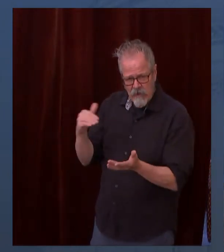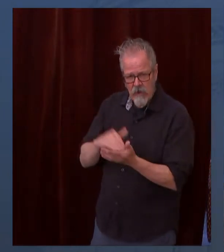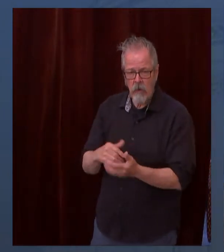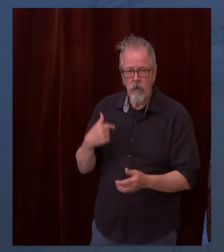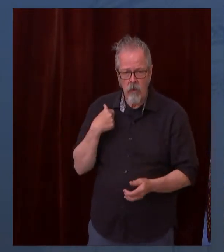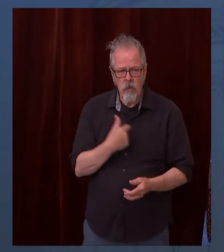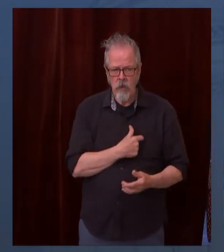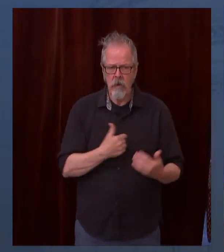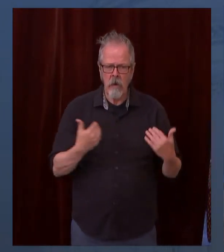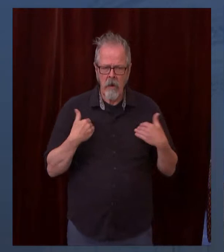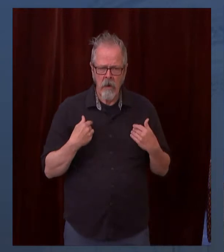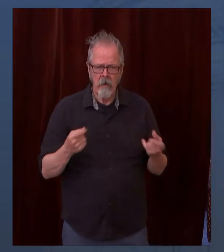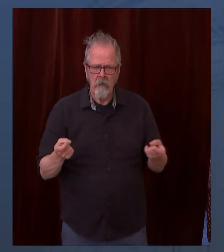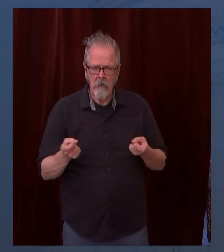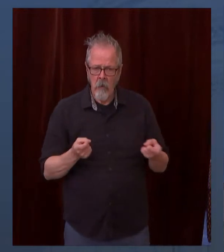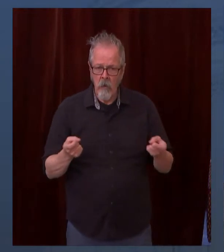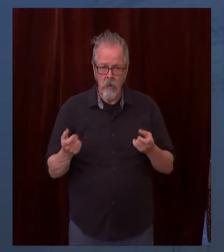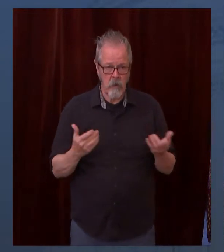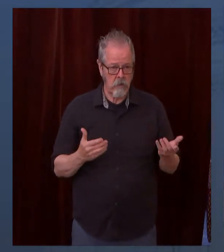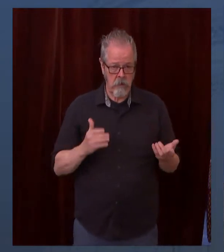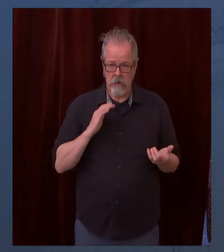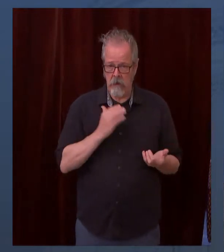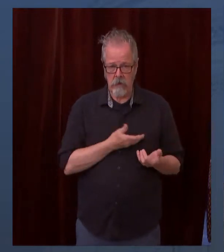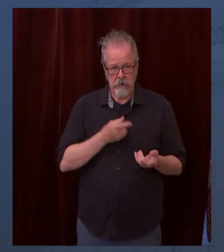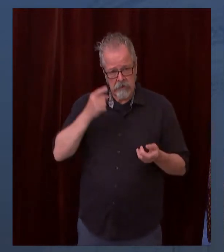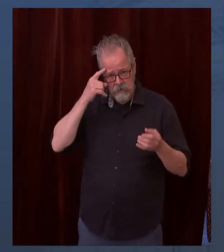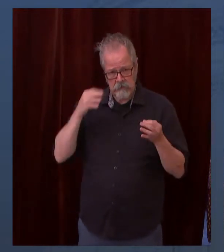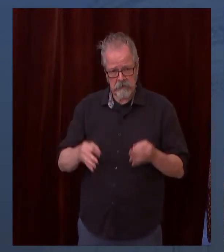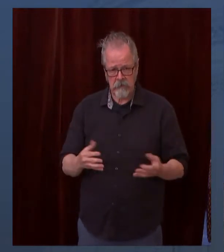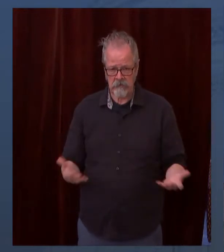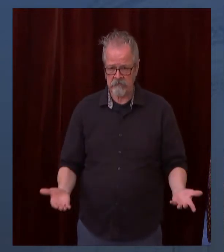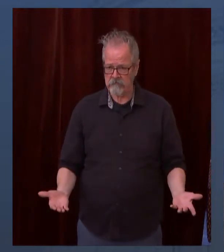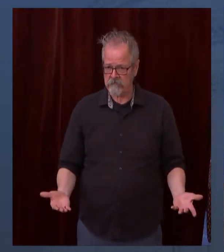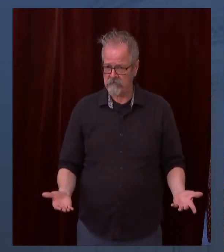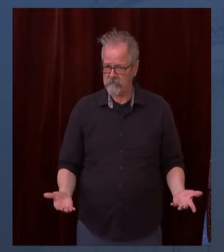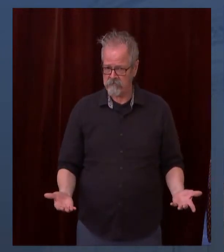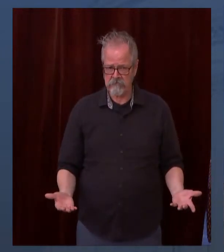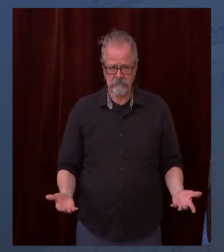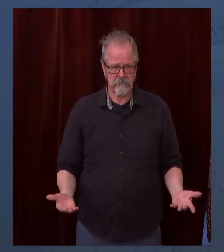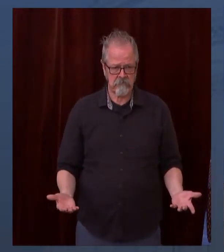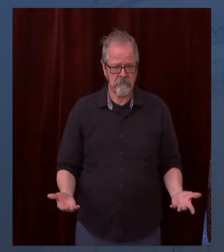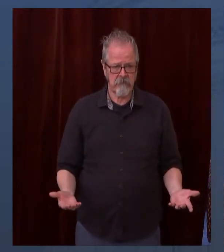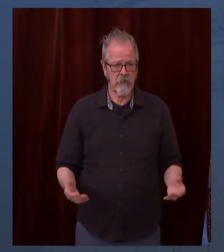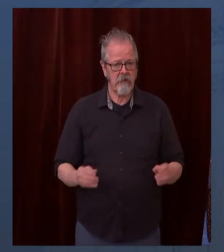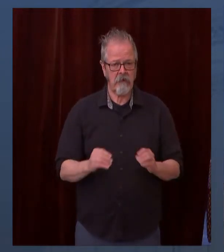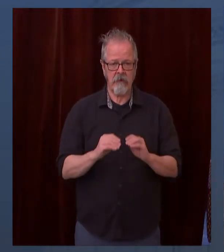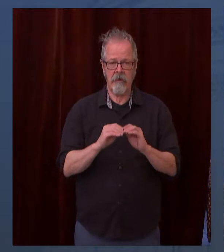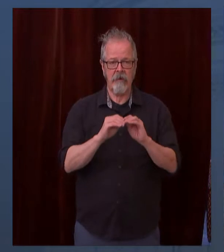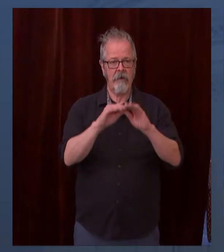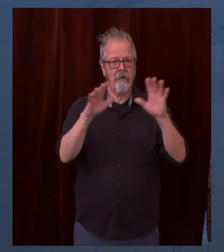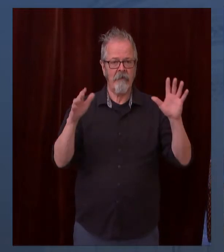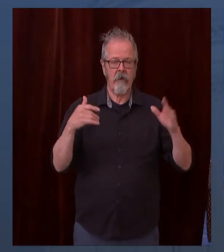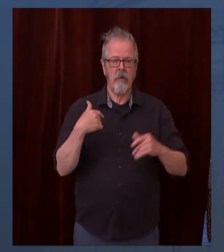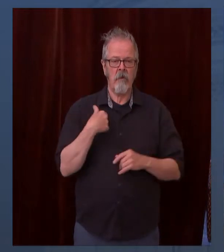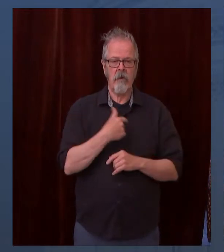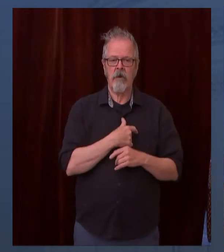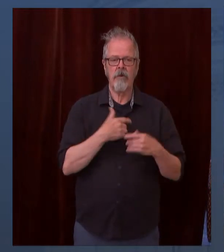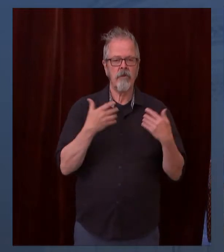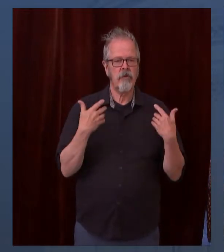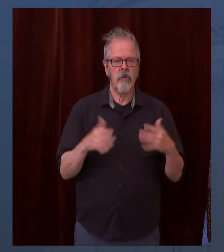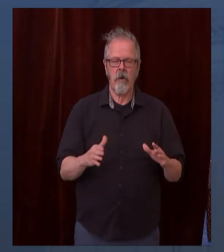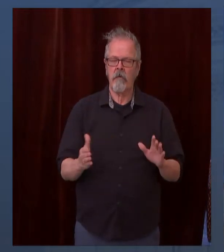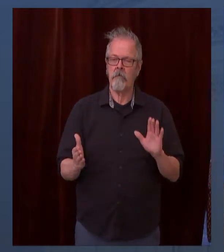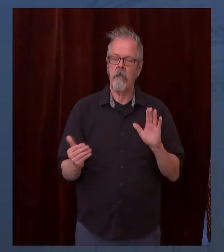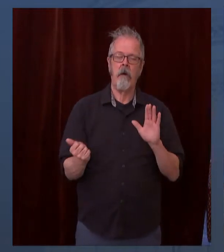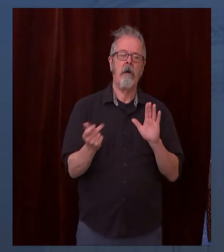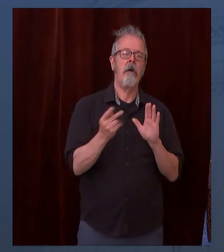here. Obviously, it is most disturbing for anyone to have to go backward in this after all we have gone through.